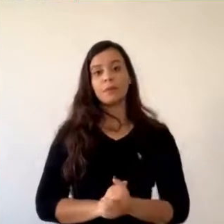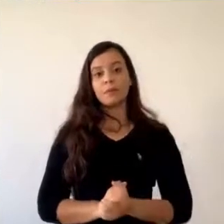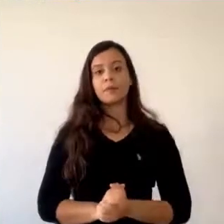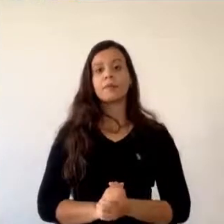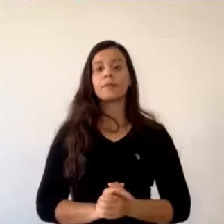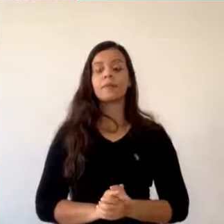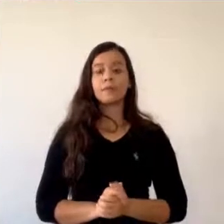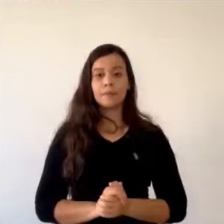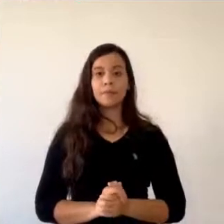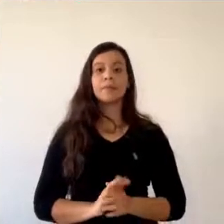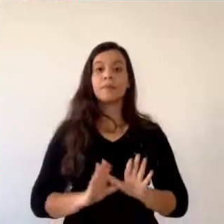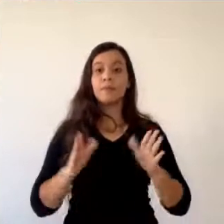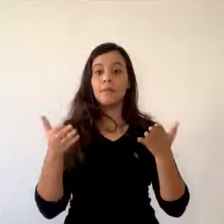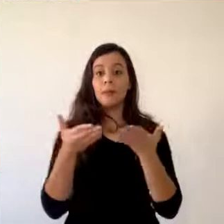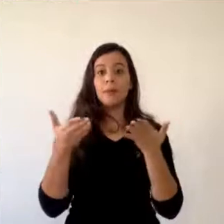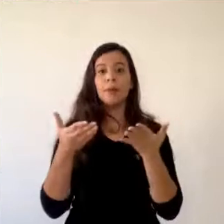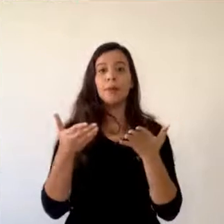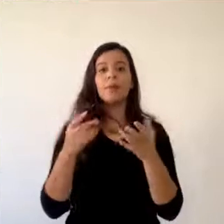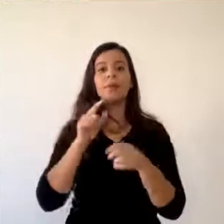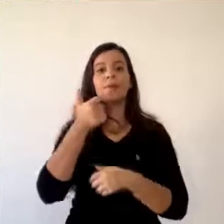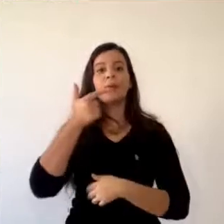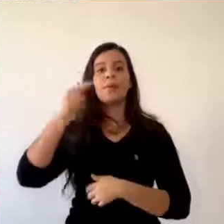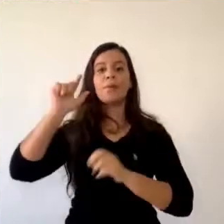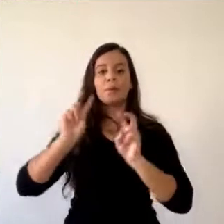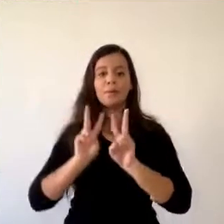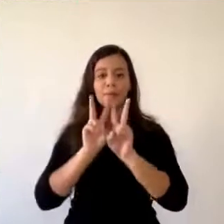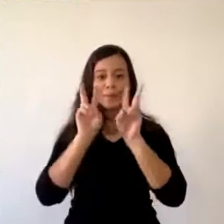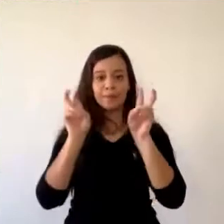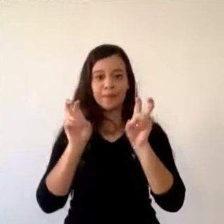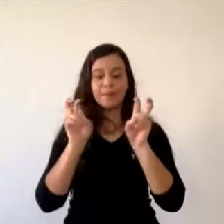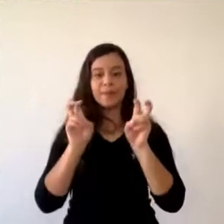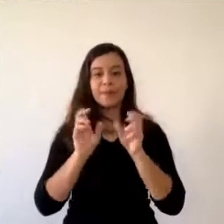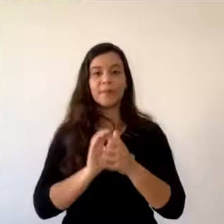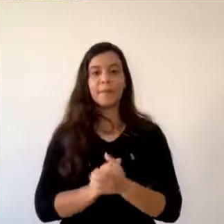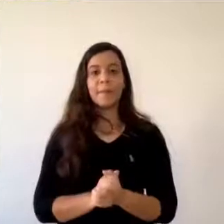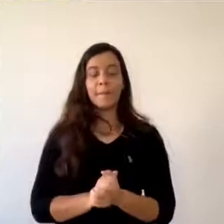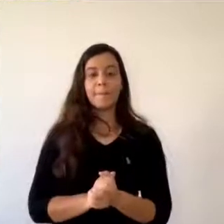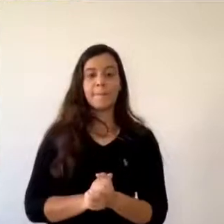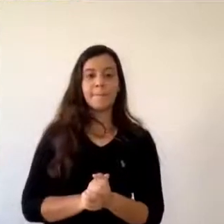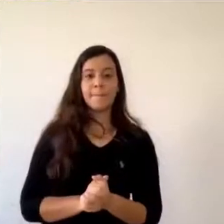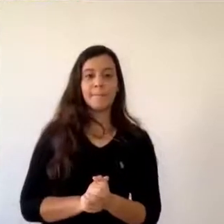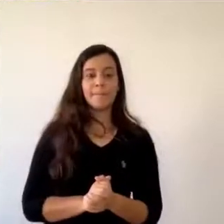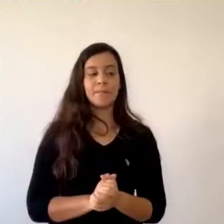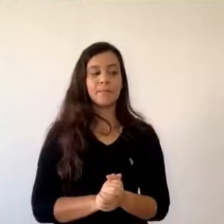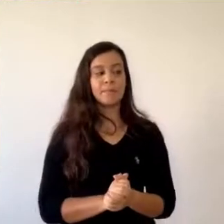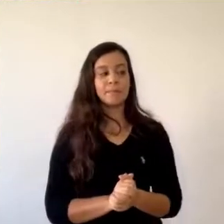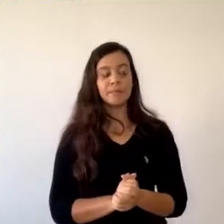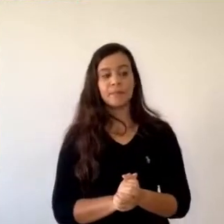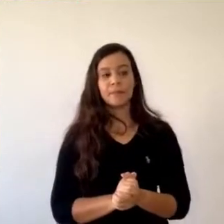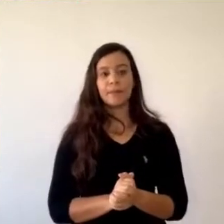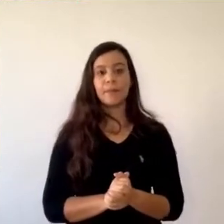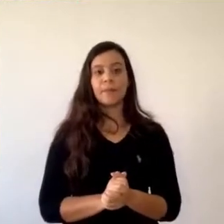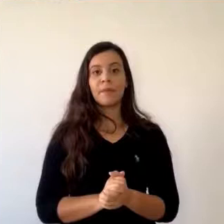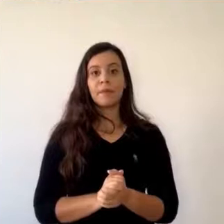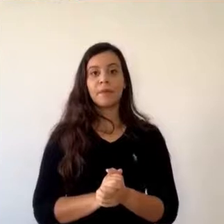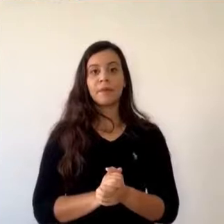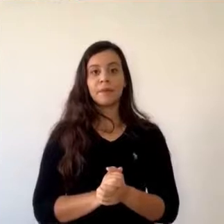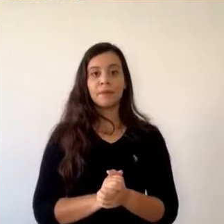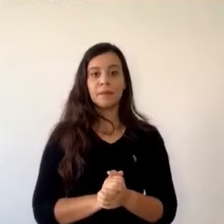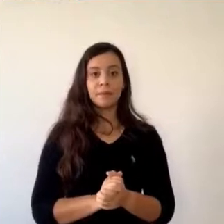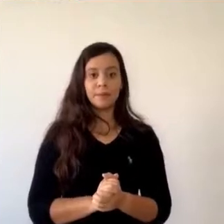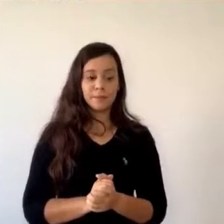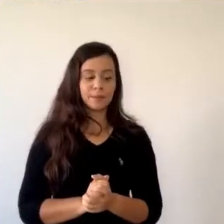same context. Now, the next theme that we want to work on in this panel is an issue